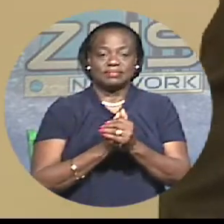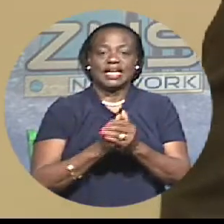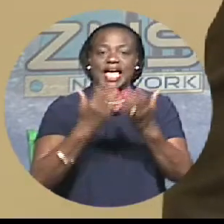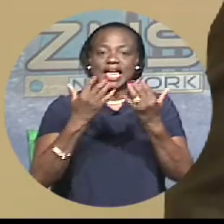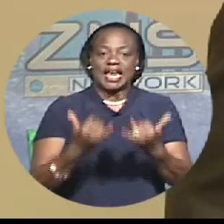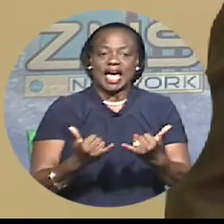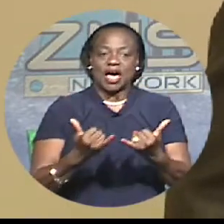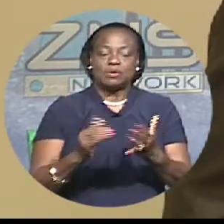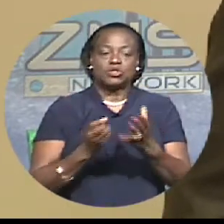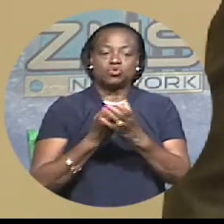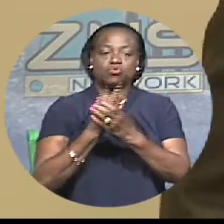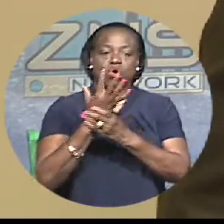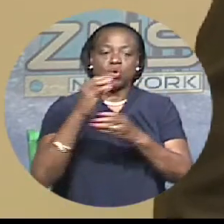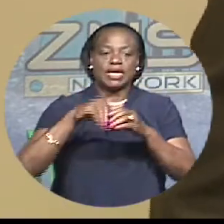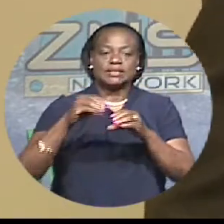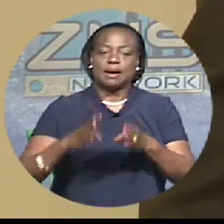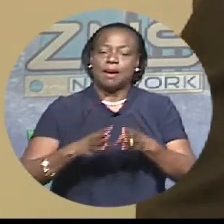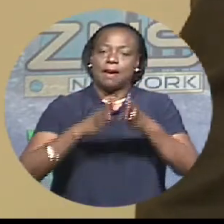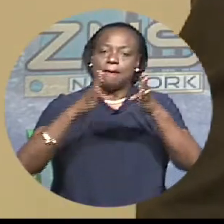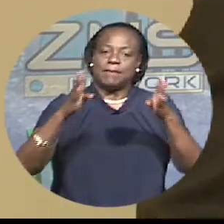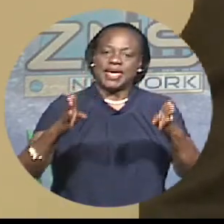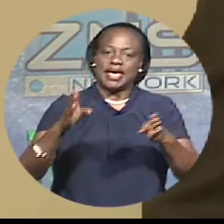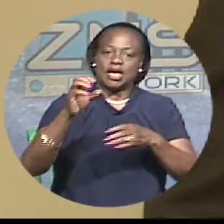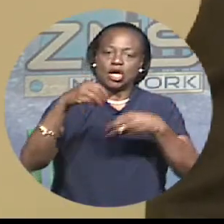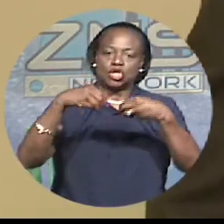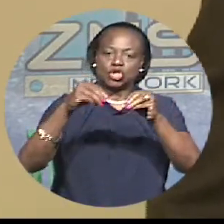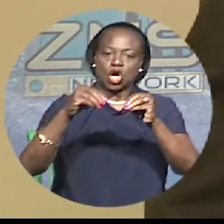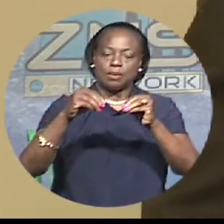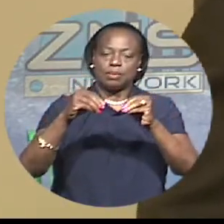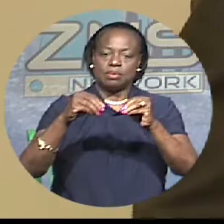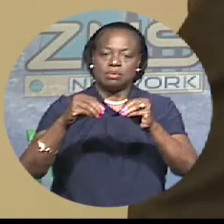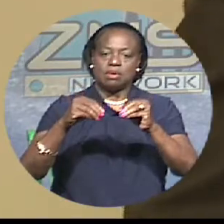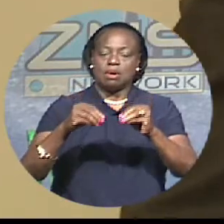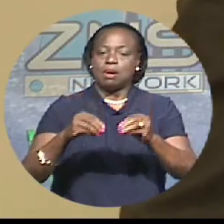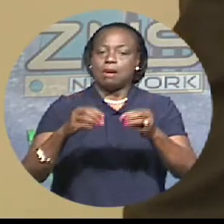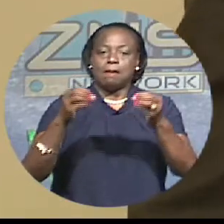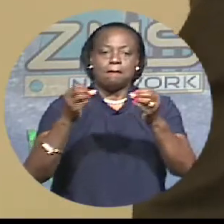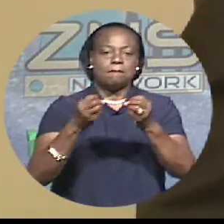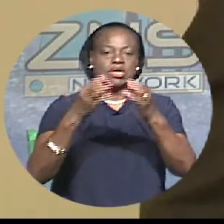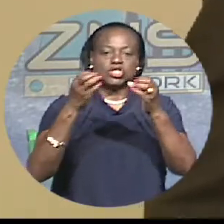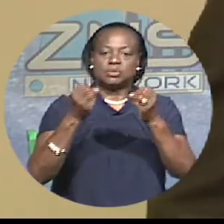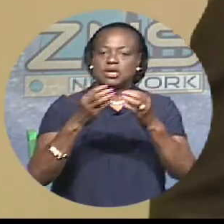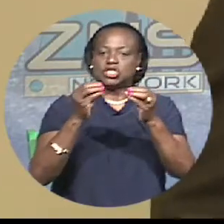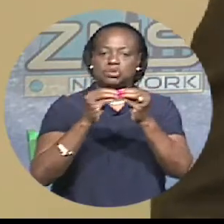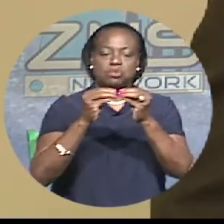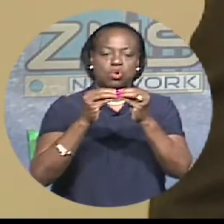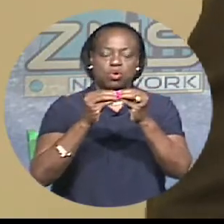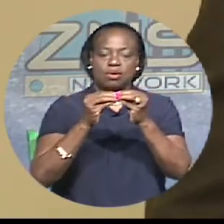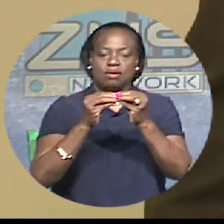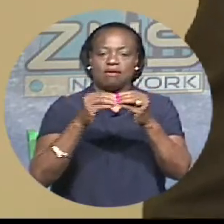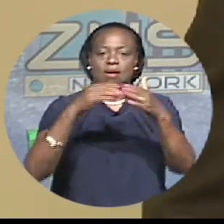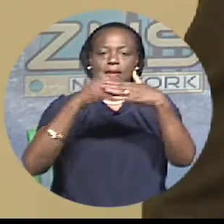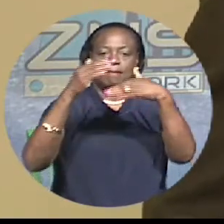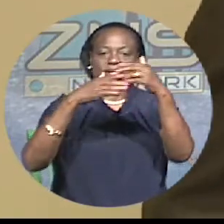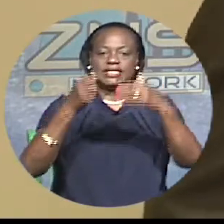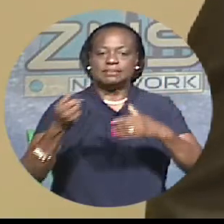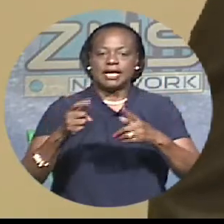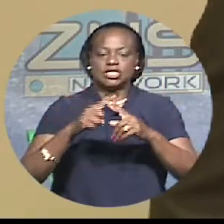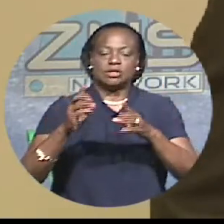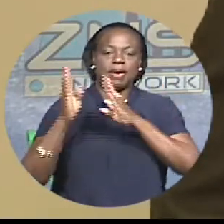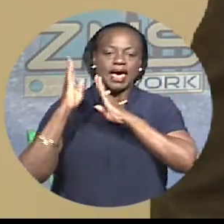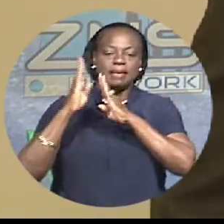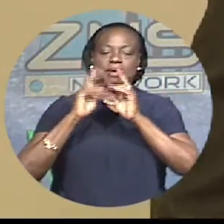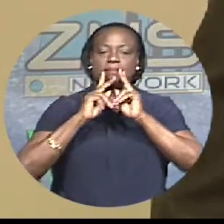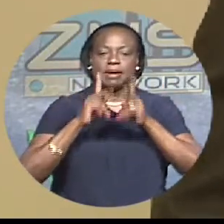Now they've grown into a magnificent mega store offering much more than building supplies to the Bahamian public. The